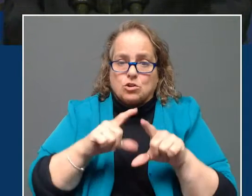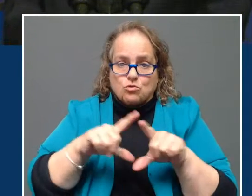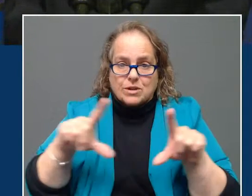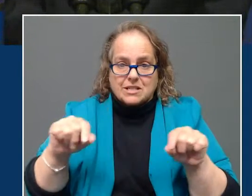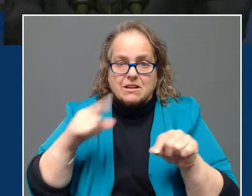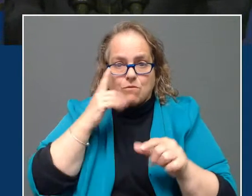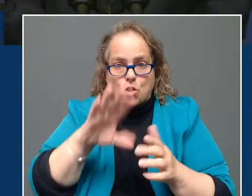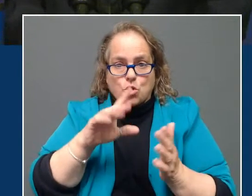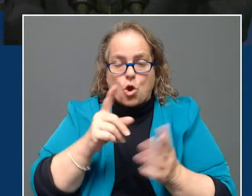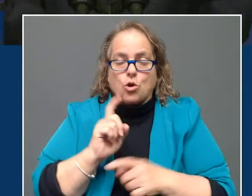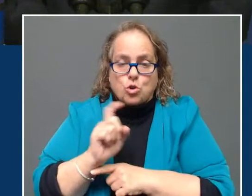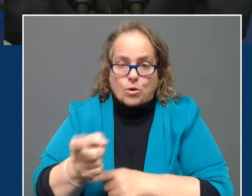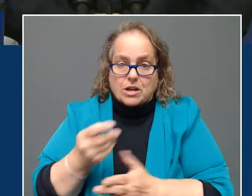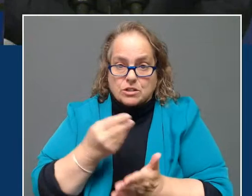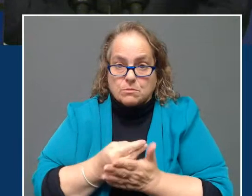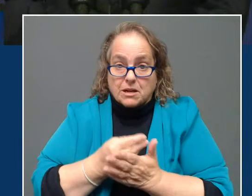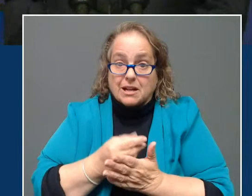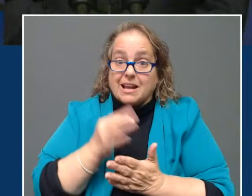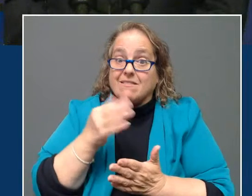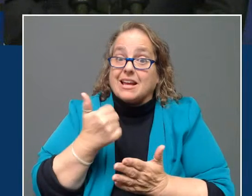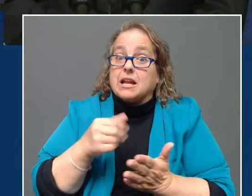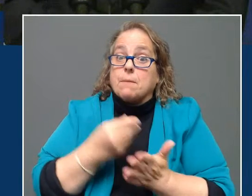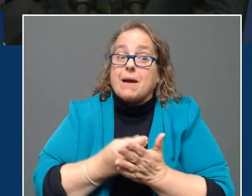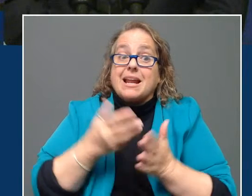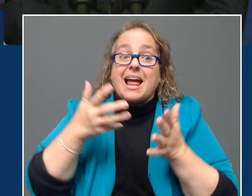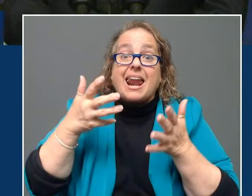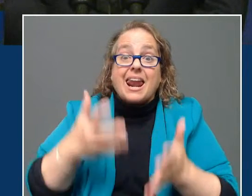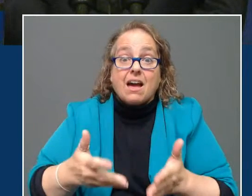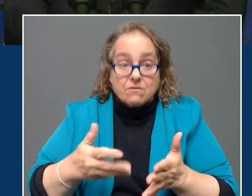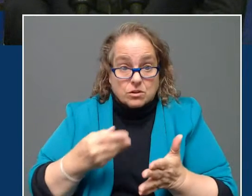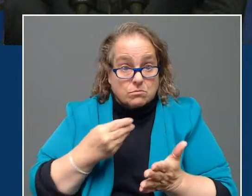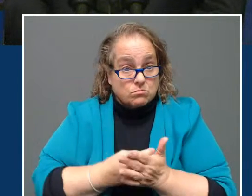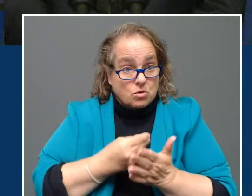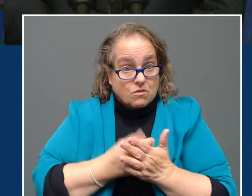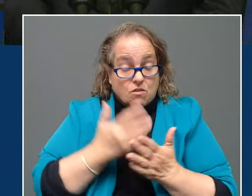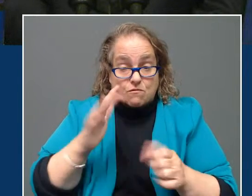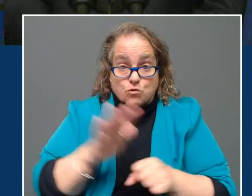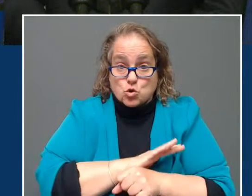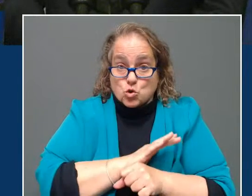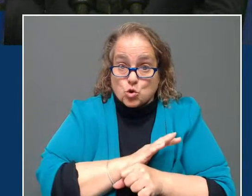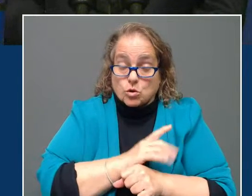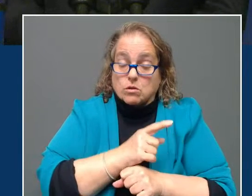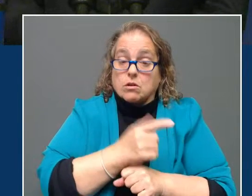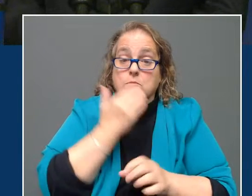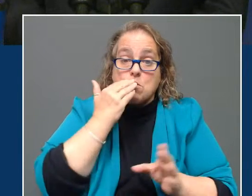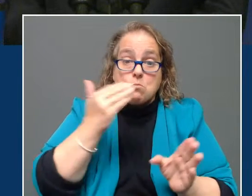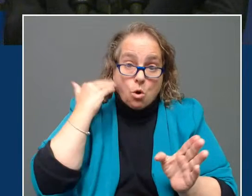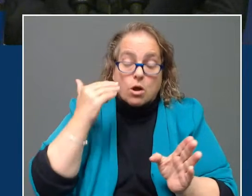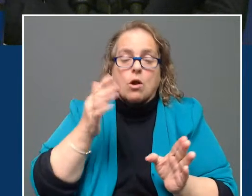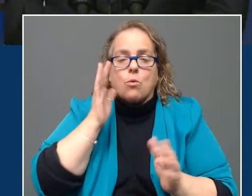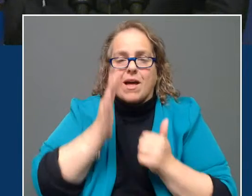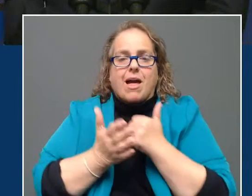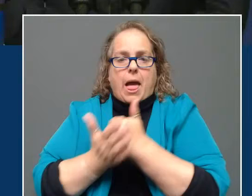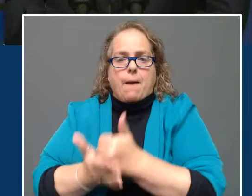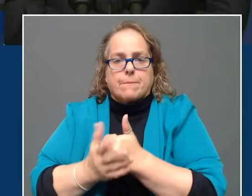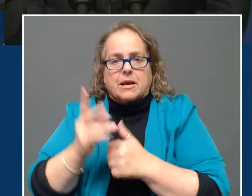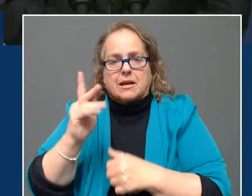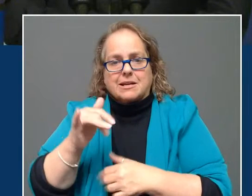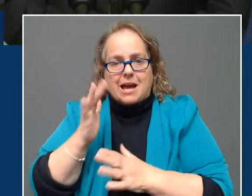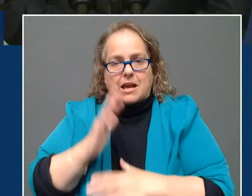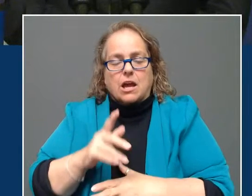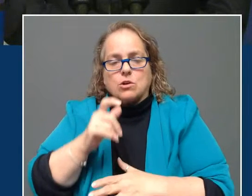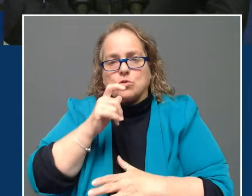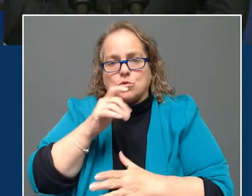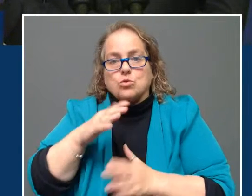there are additional funds remaining and the memorial is fully funded, they'll be used to assist Kentuckians who lost a loved one in COVID in reimbursing